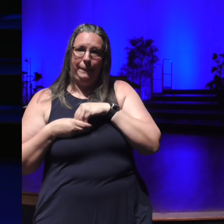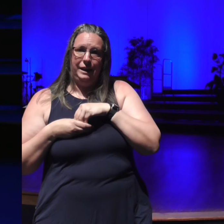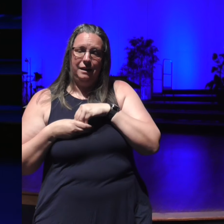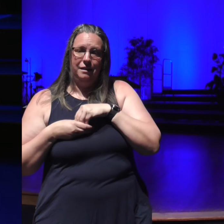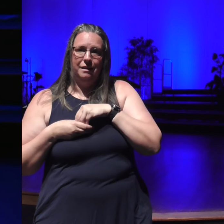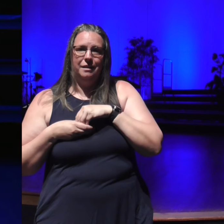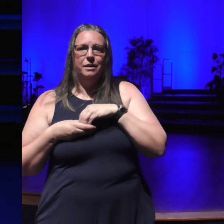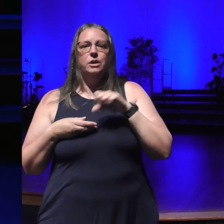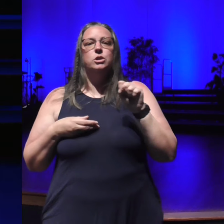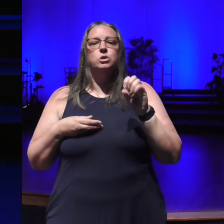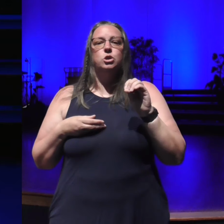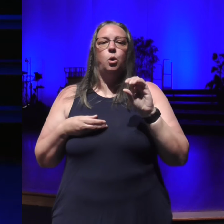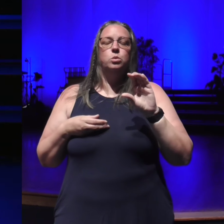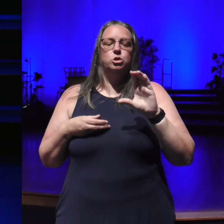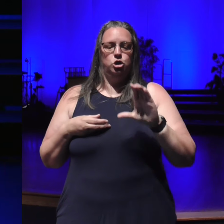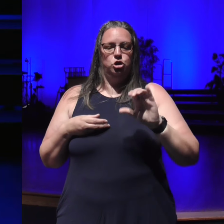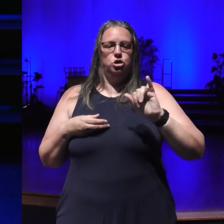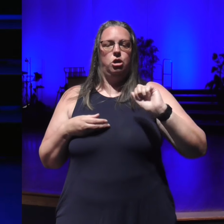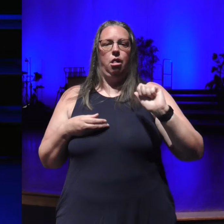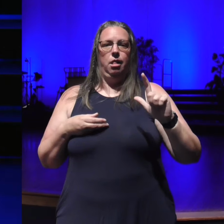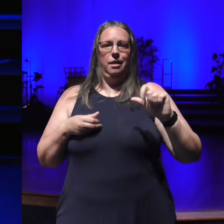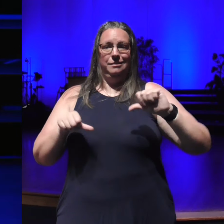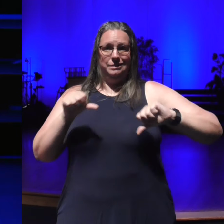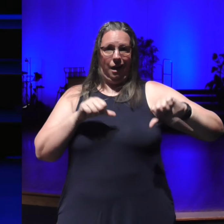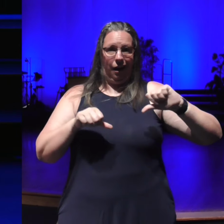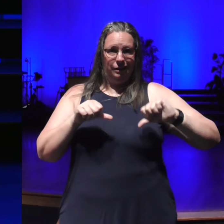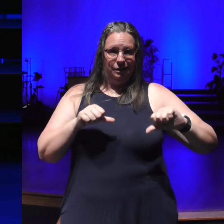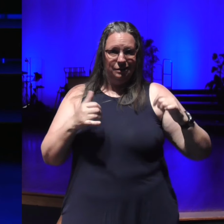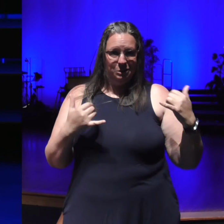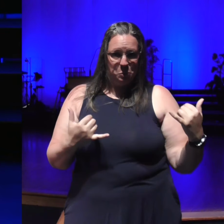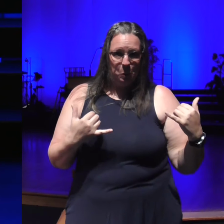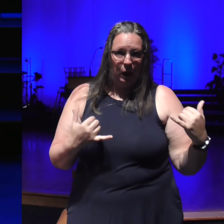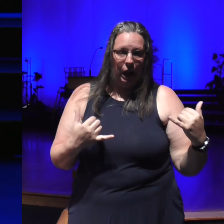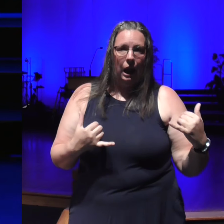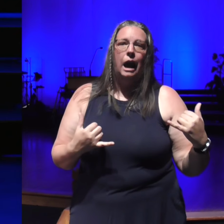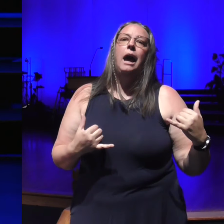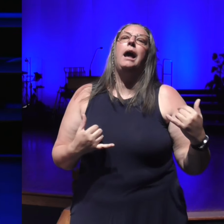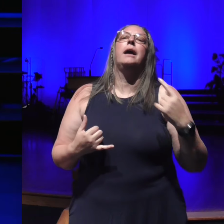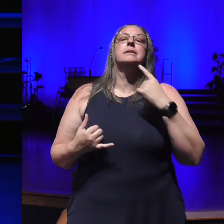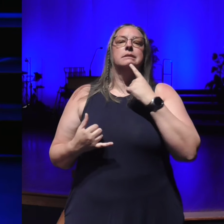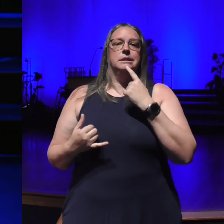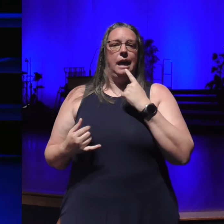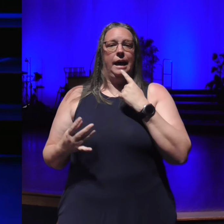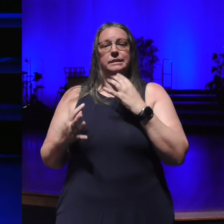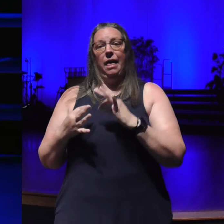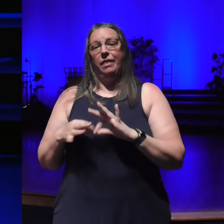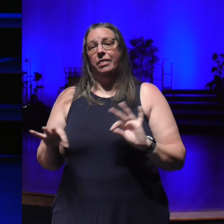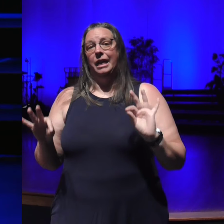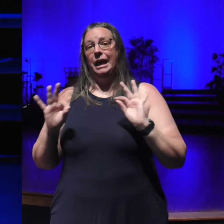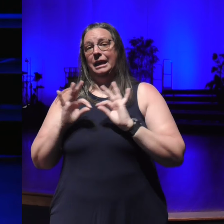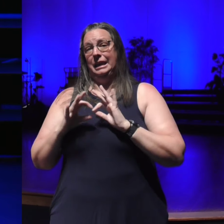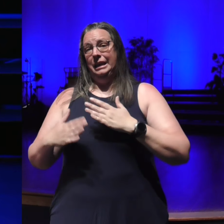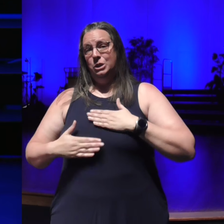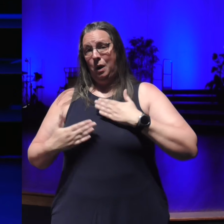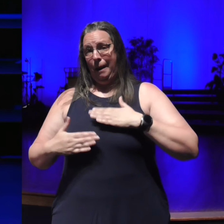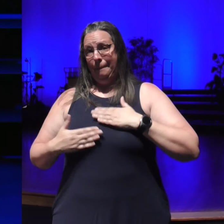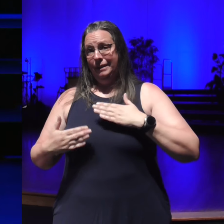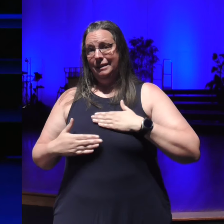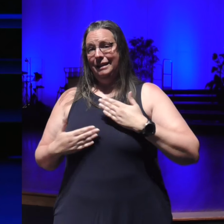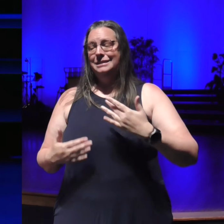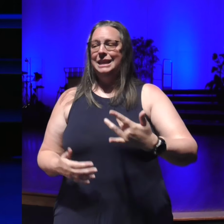Social science is teaching us today that the key to happiness is feeling